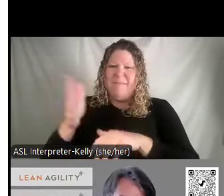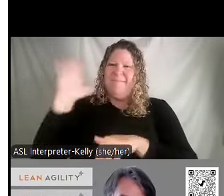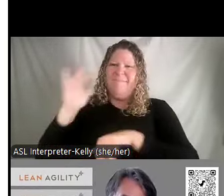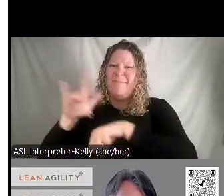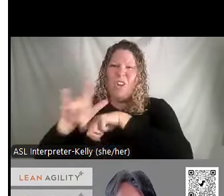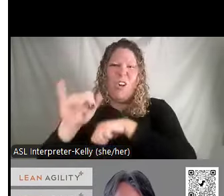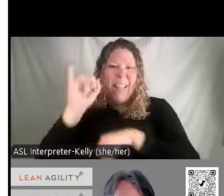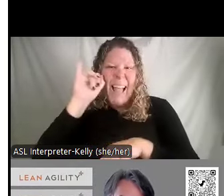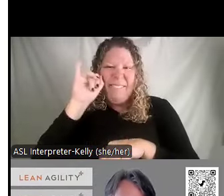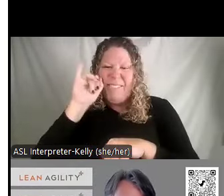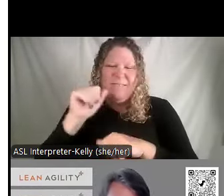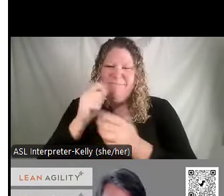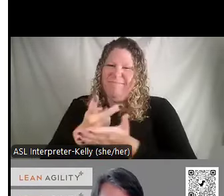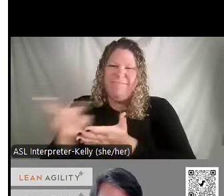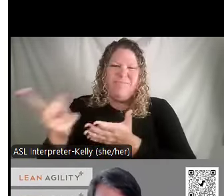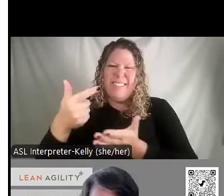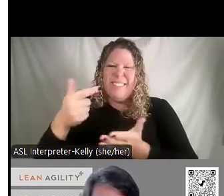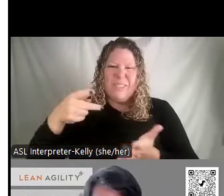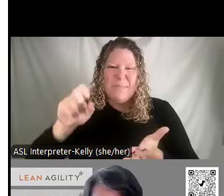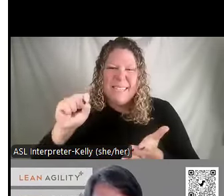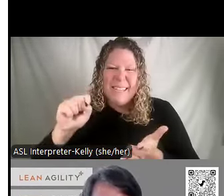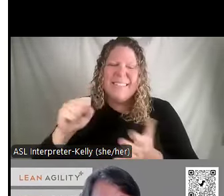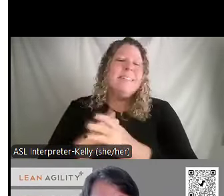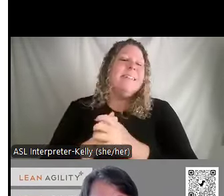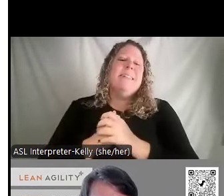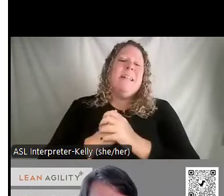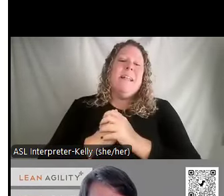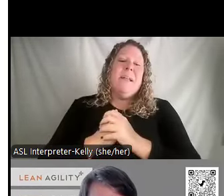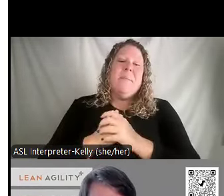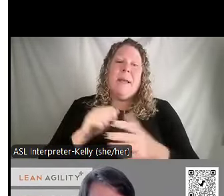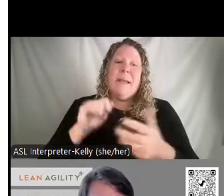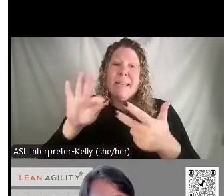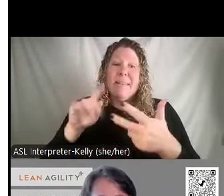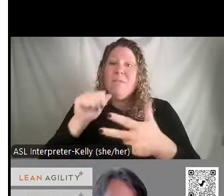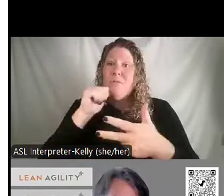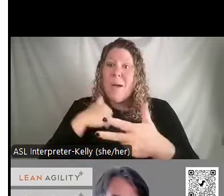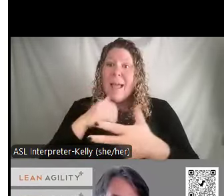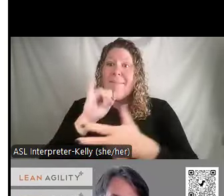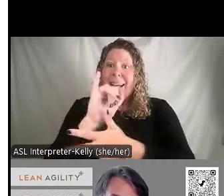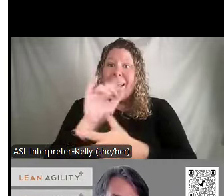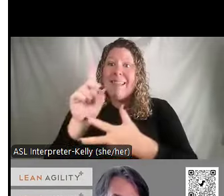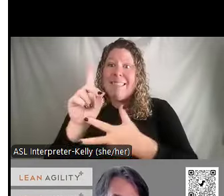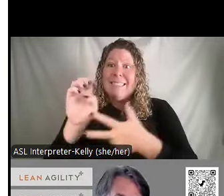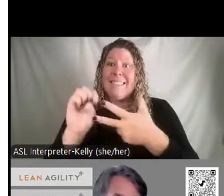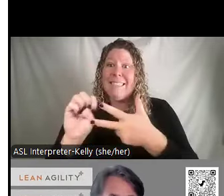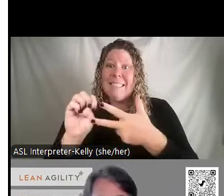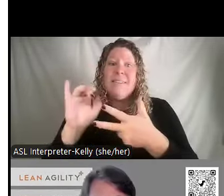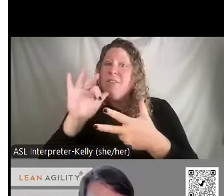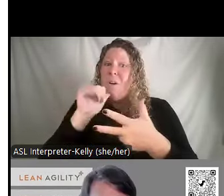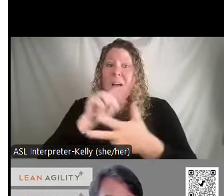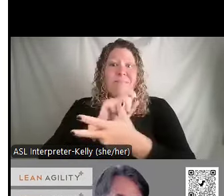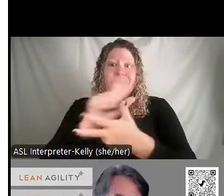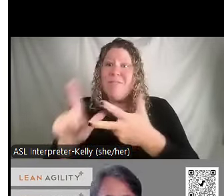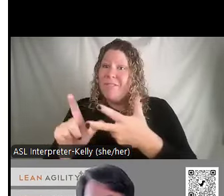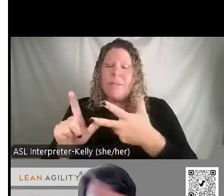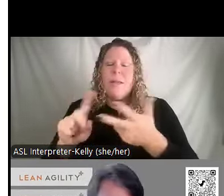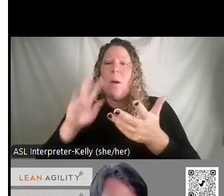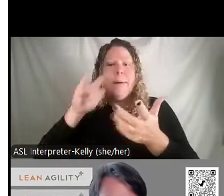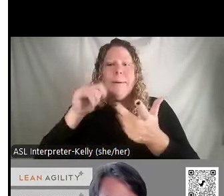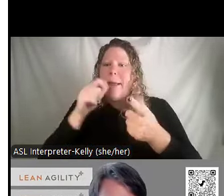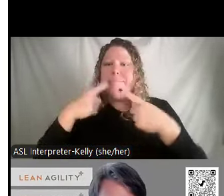those elements, a great idea, great buy-in, and great execution, you're not going to get the great result. So we're not going to get into the great idea. There's so much training. There's so many